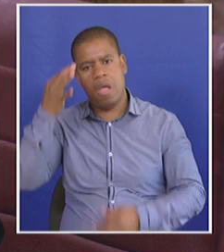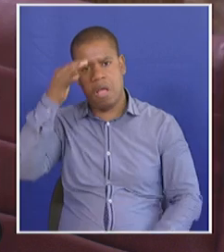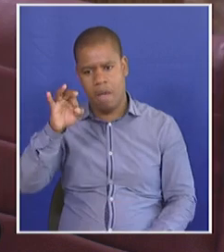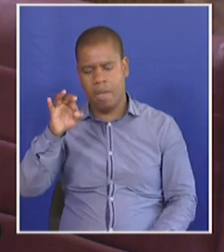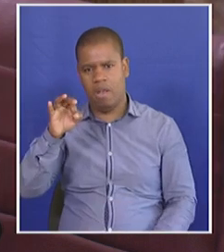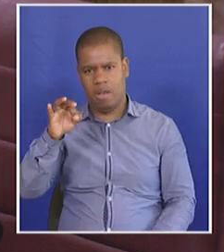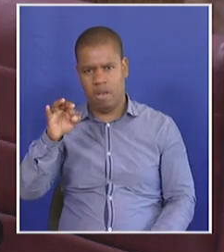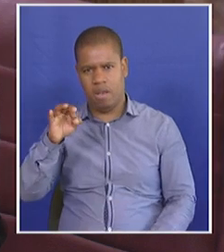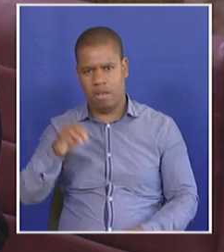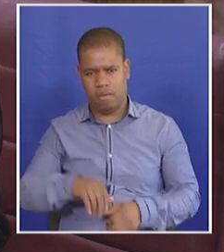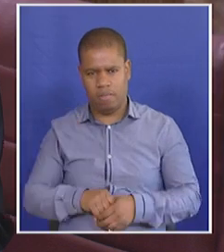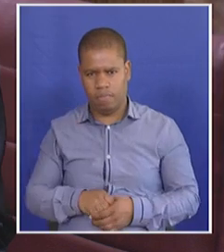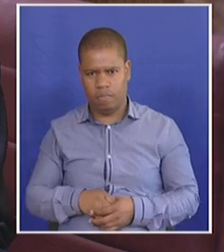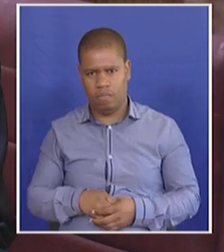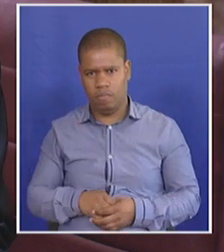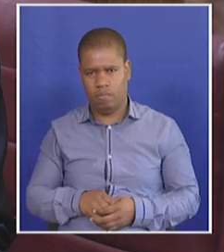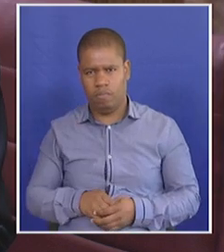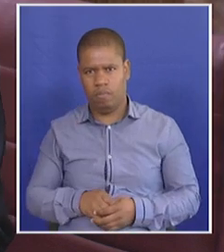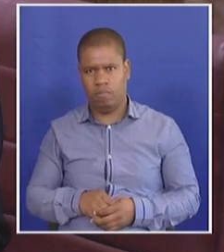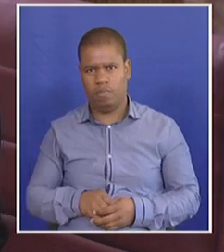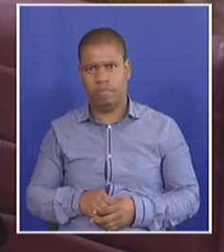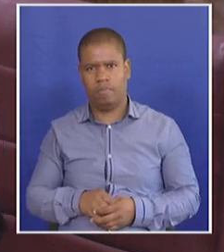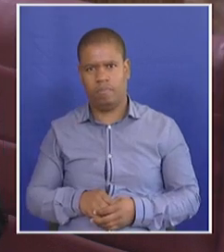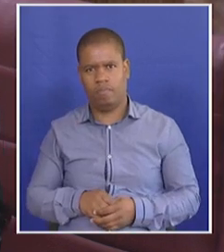party, and